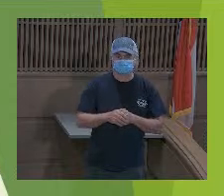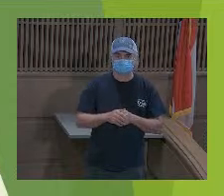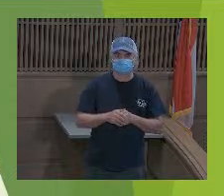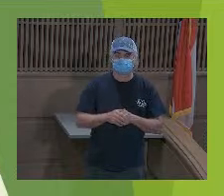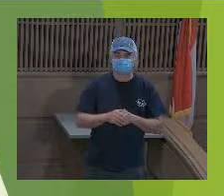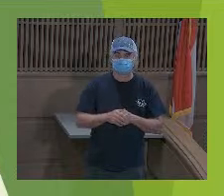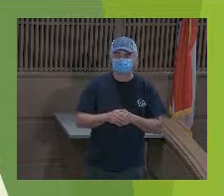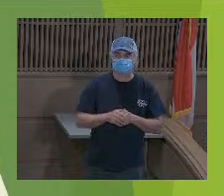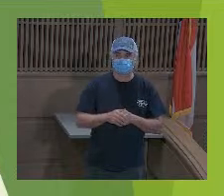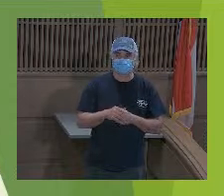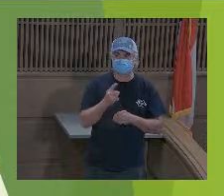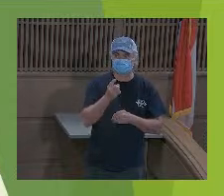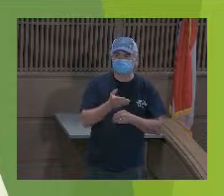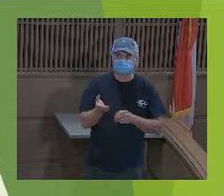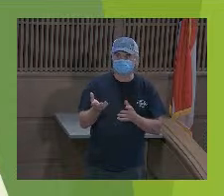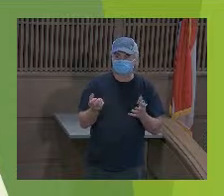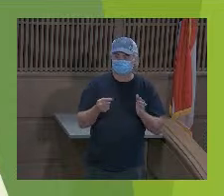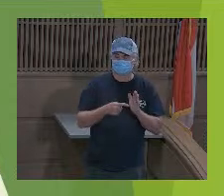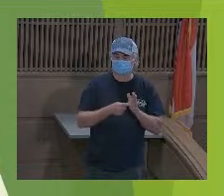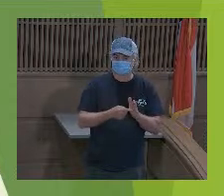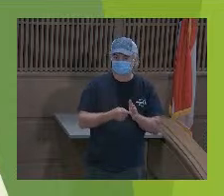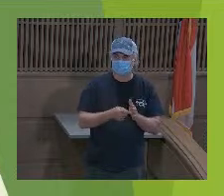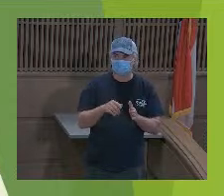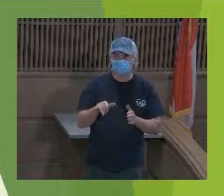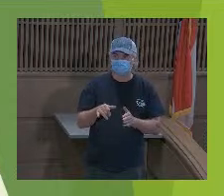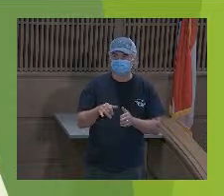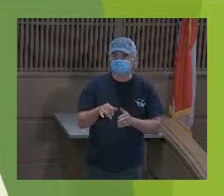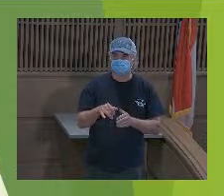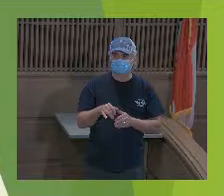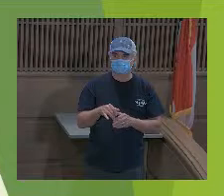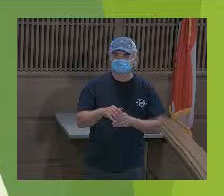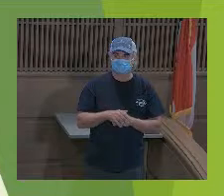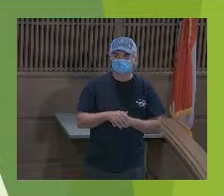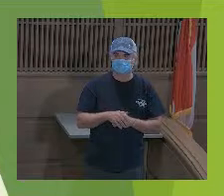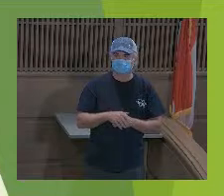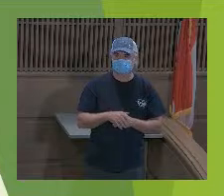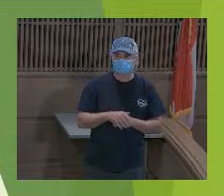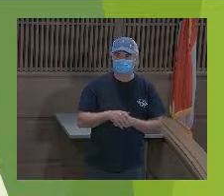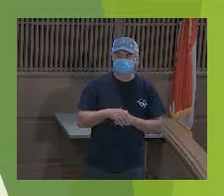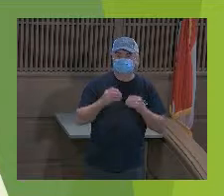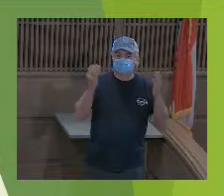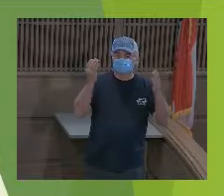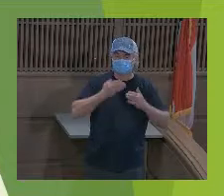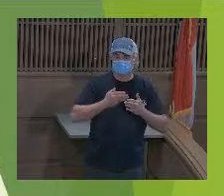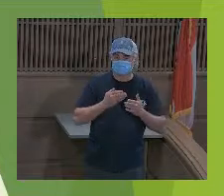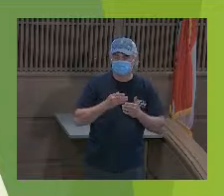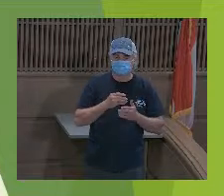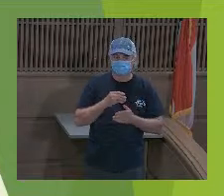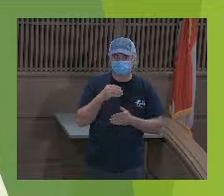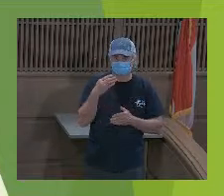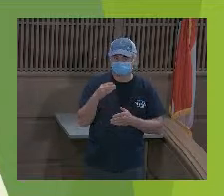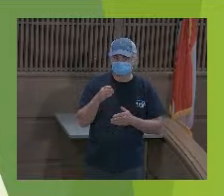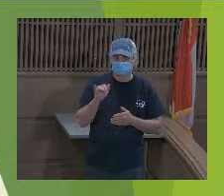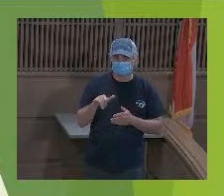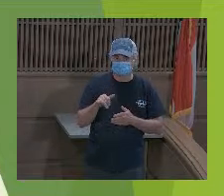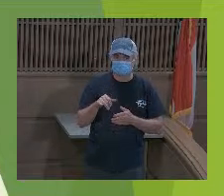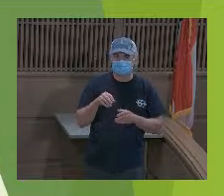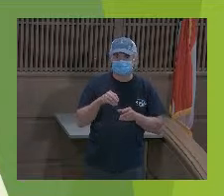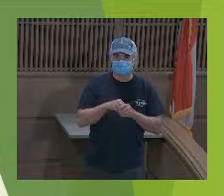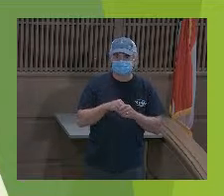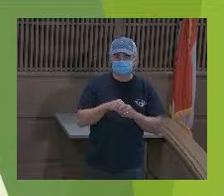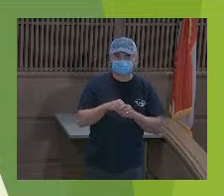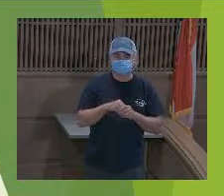However, the one thing I want to point out here is the dark blue represents the numbers of patients who are in the intensive care